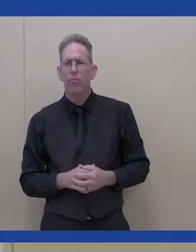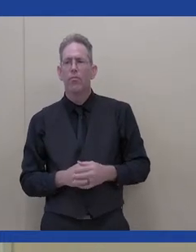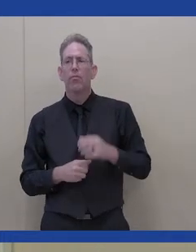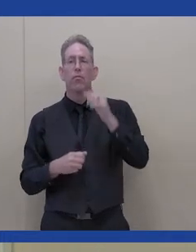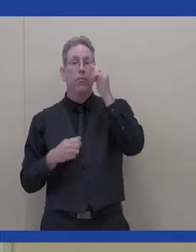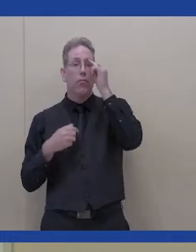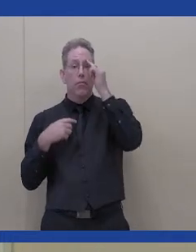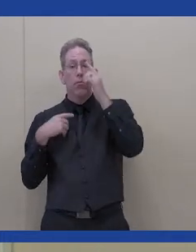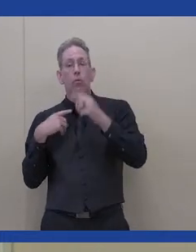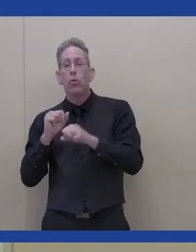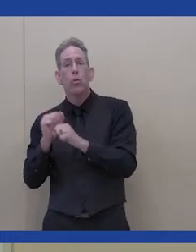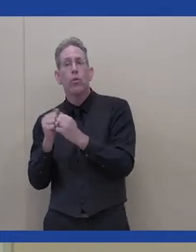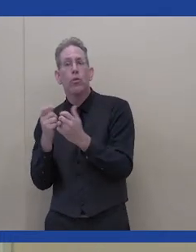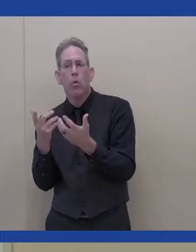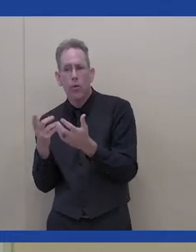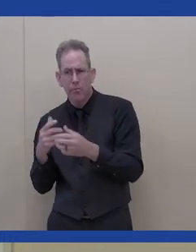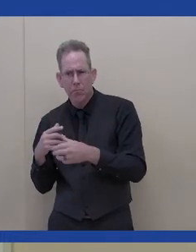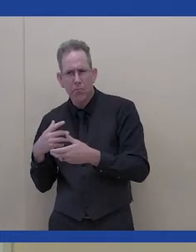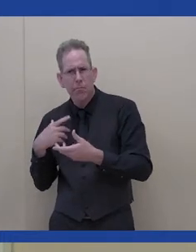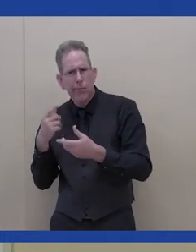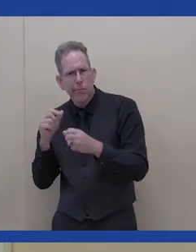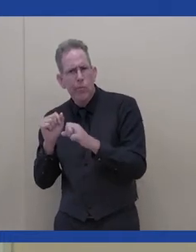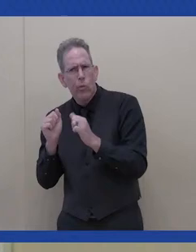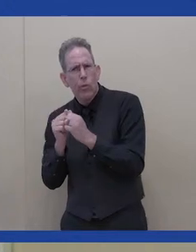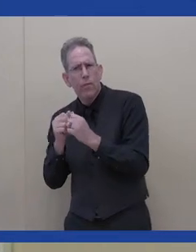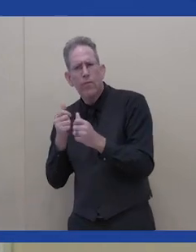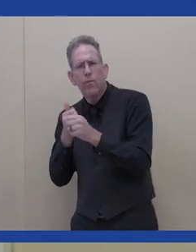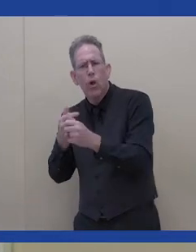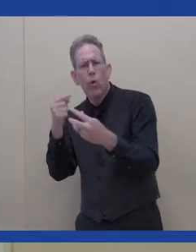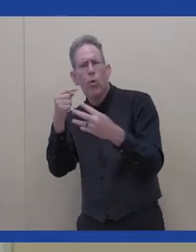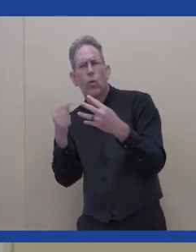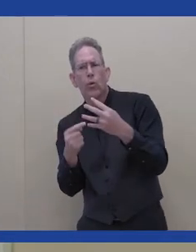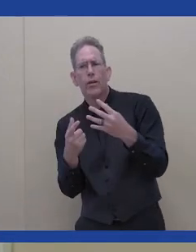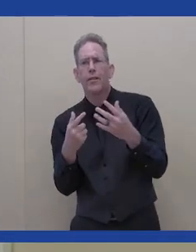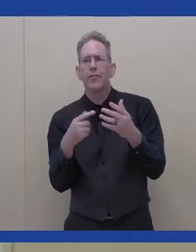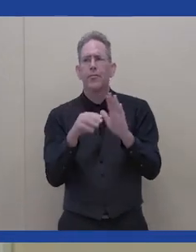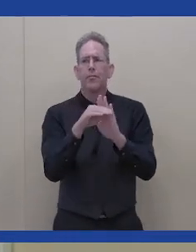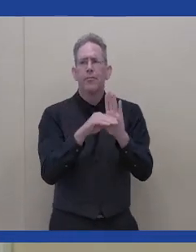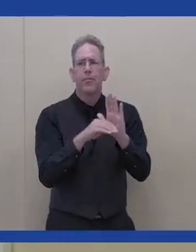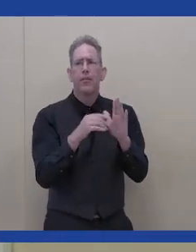guided by evidence and data, we can make progress on this together.